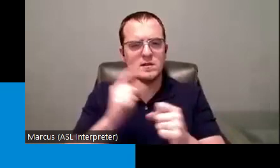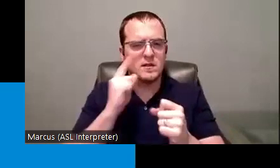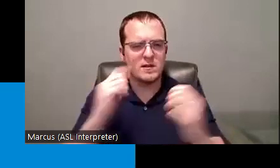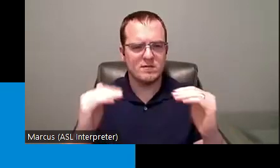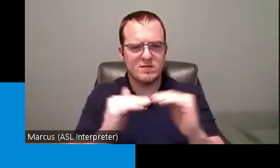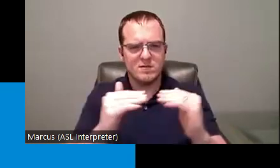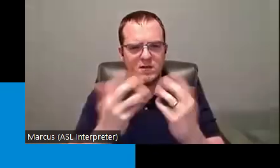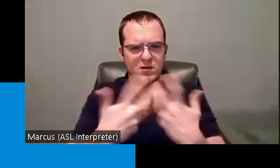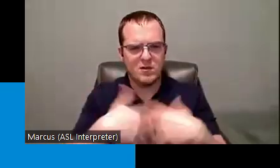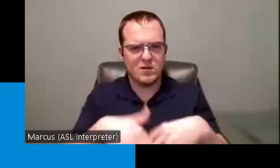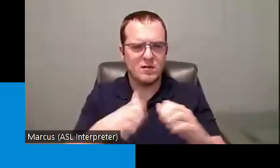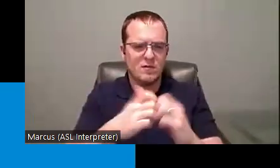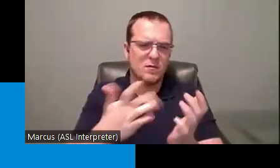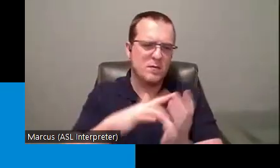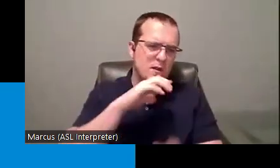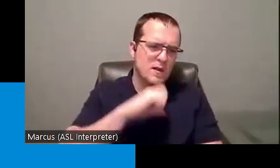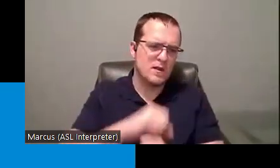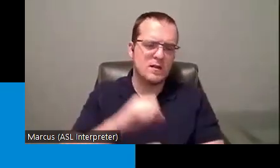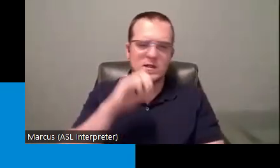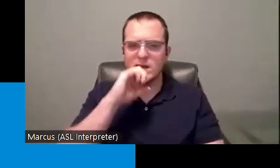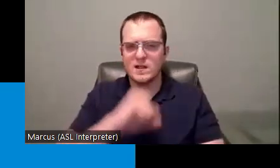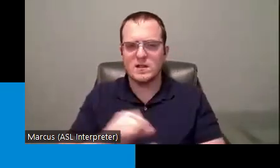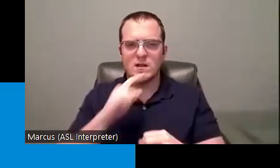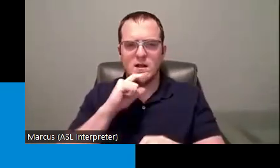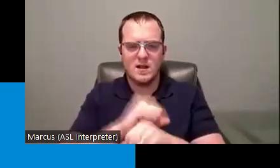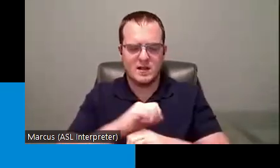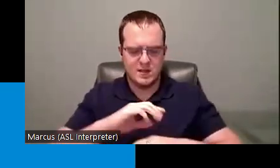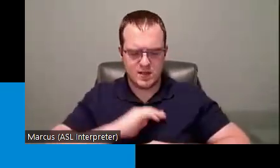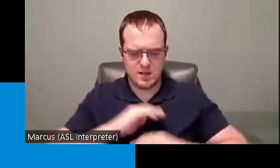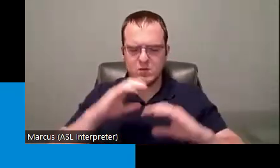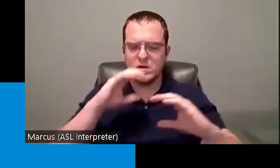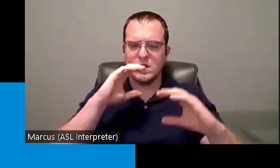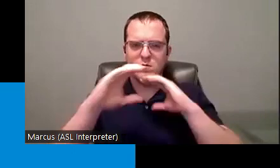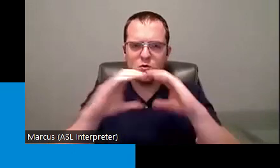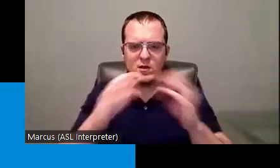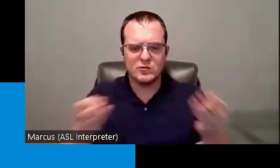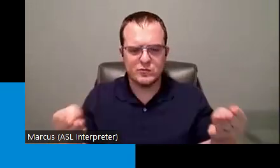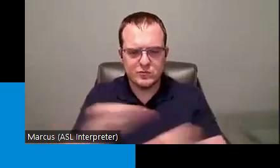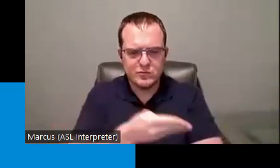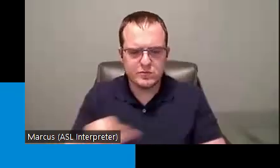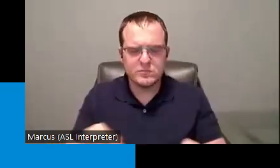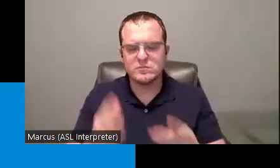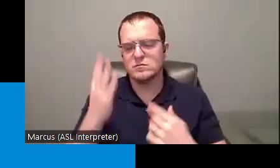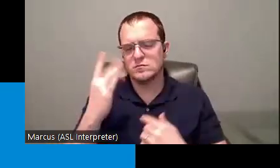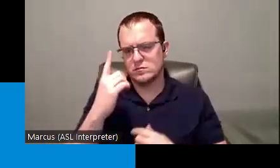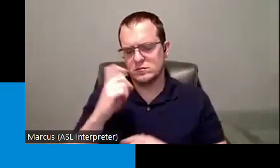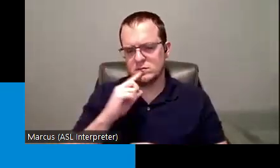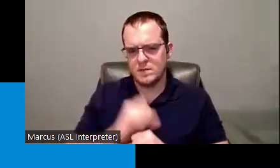elderly residents. We need adequate communication vehicles so people not as